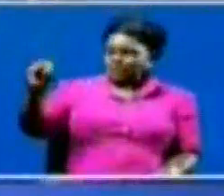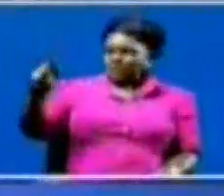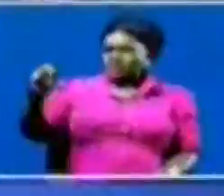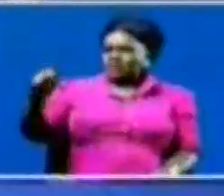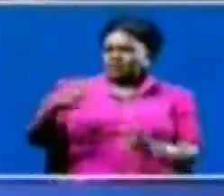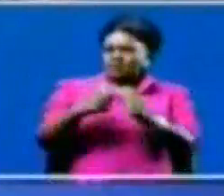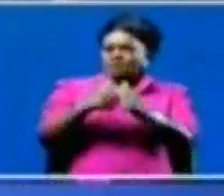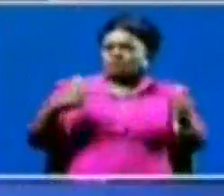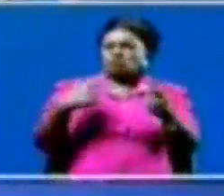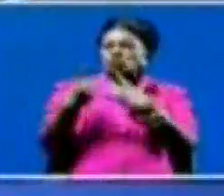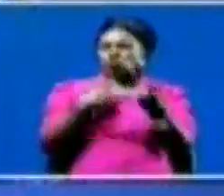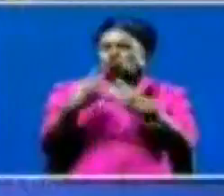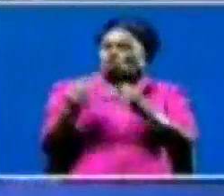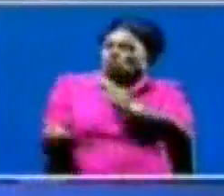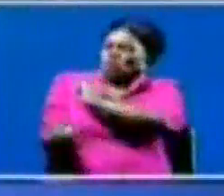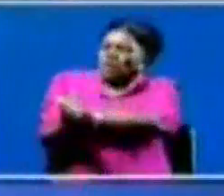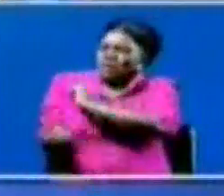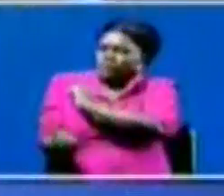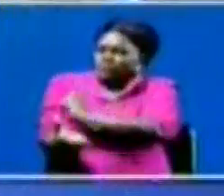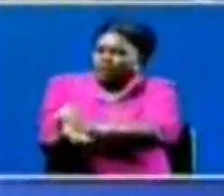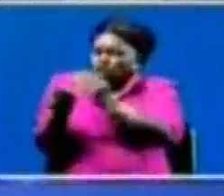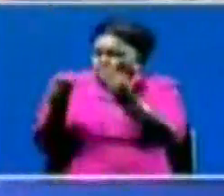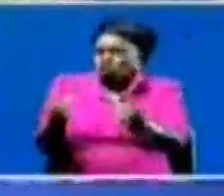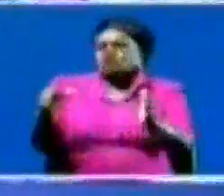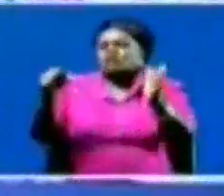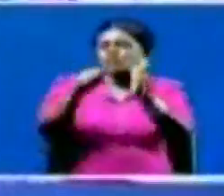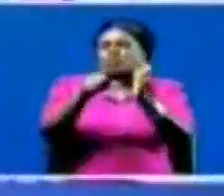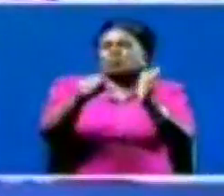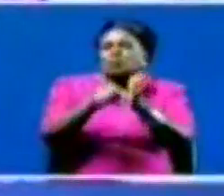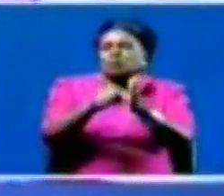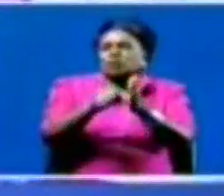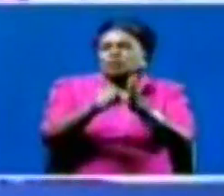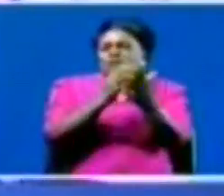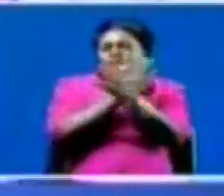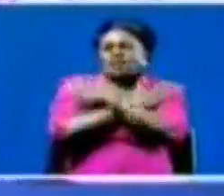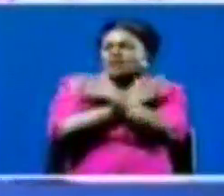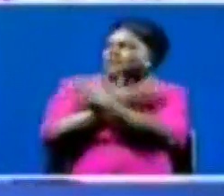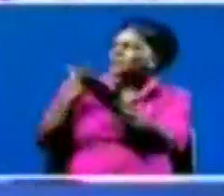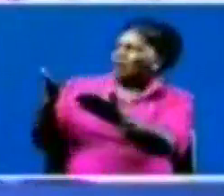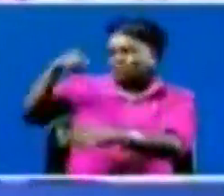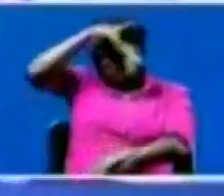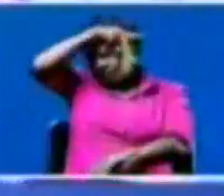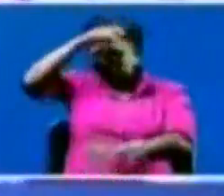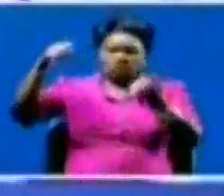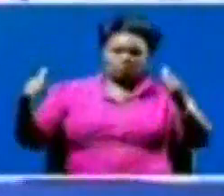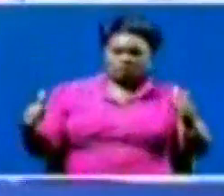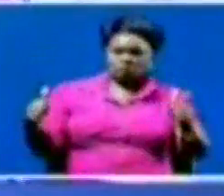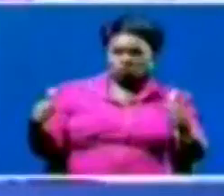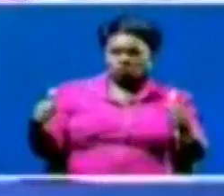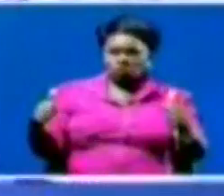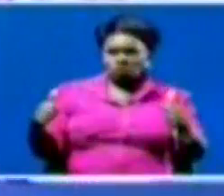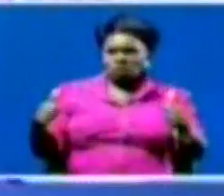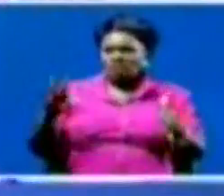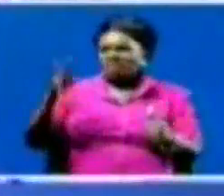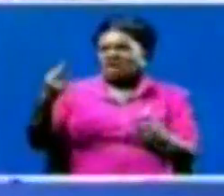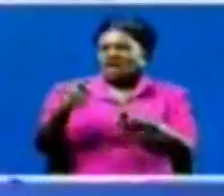to hold talks with them to explain and resolve the problem. Comrades are here, have not graduated. Our third year transcripts are